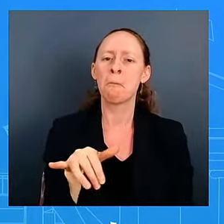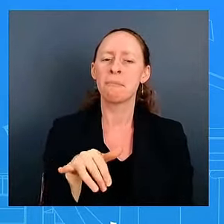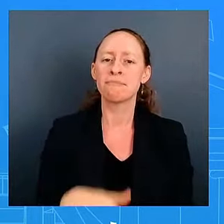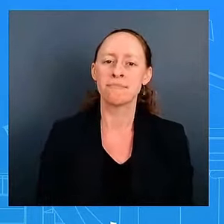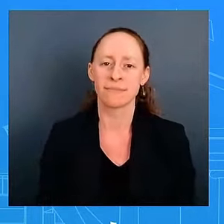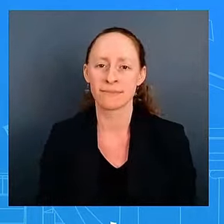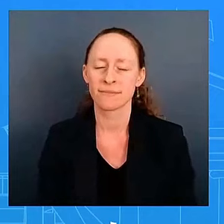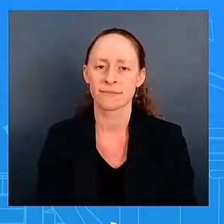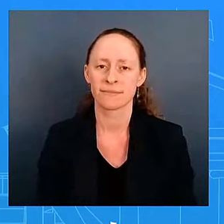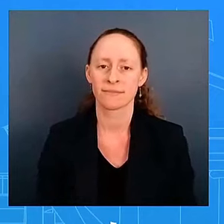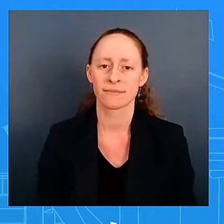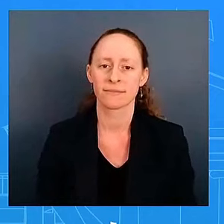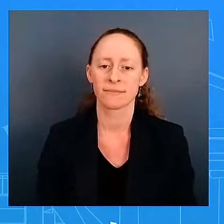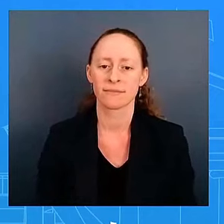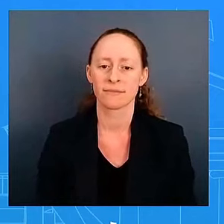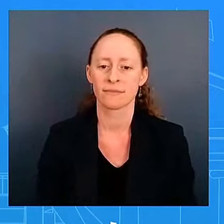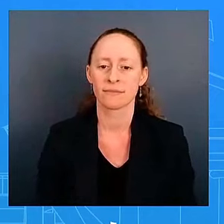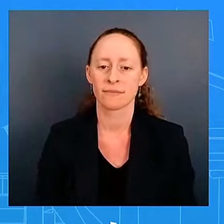aside? Look,